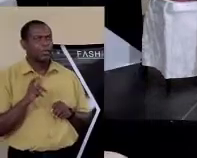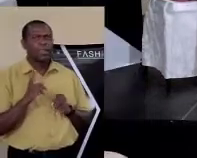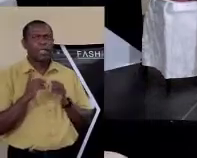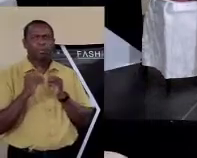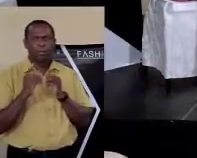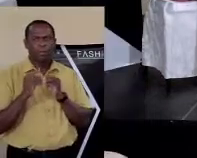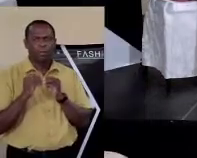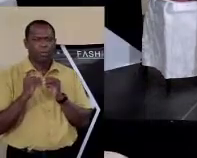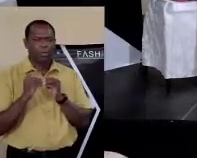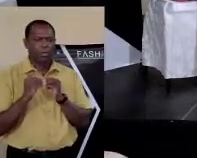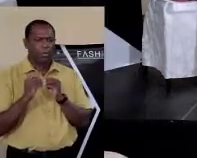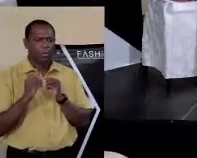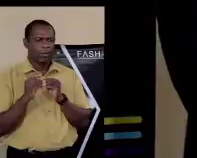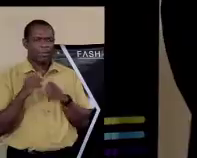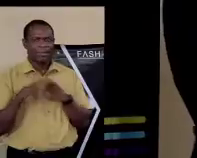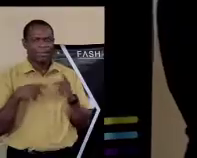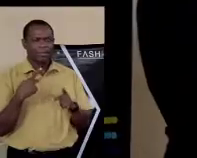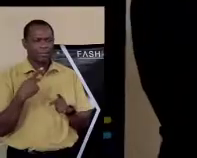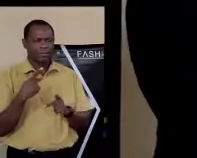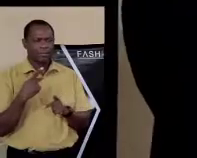one more type of